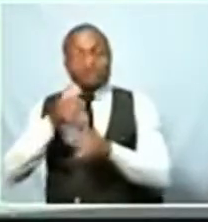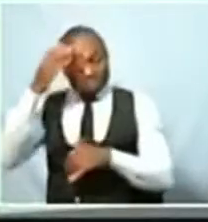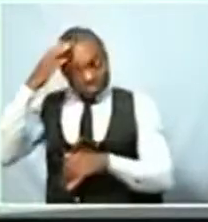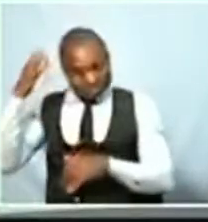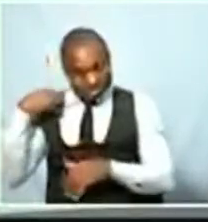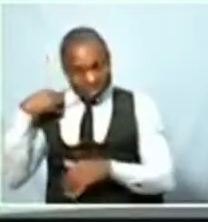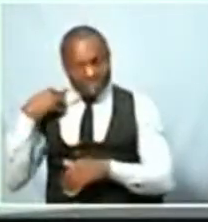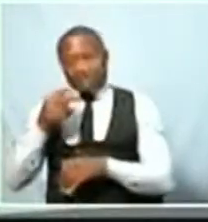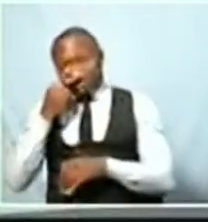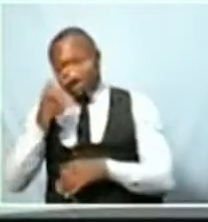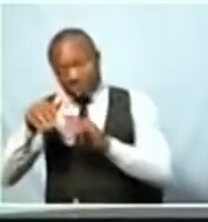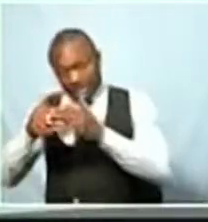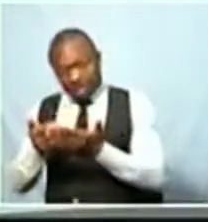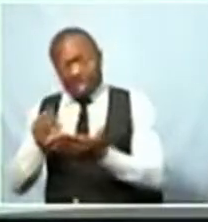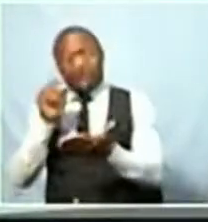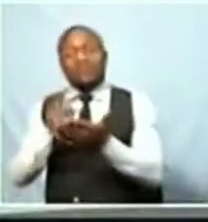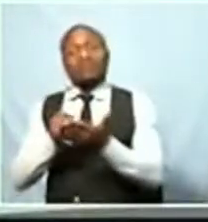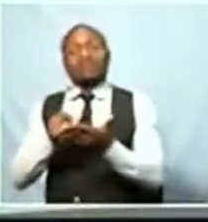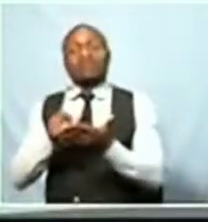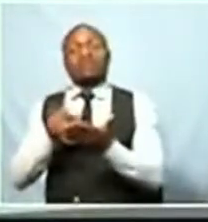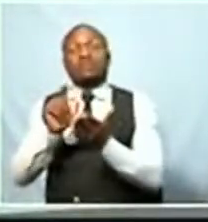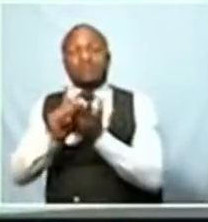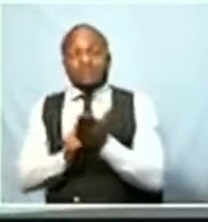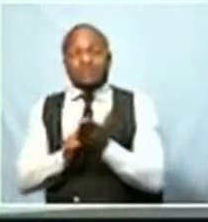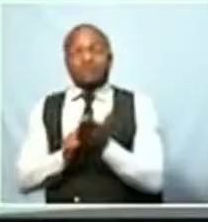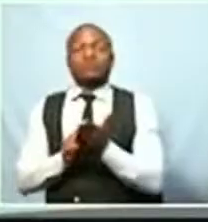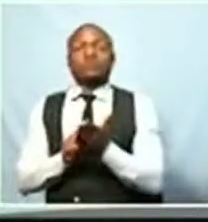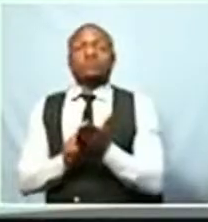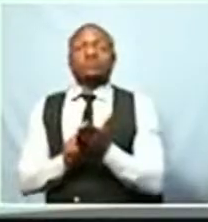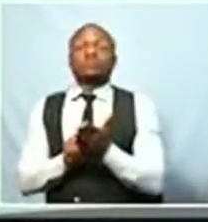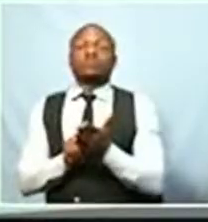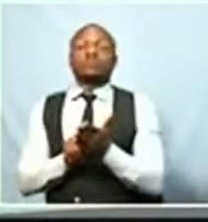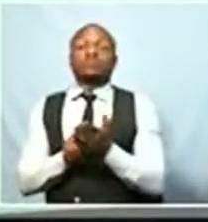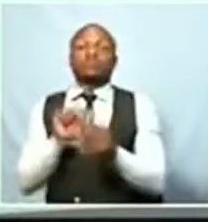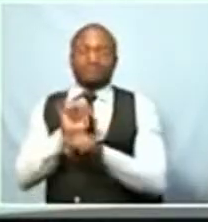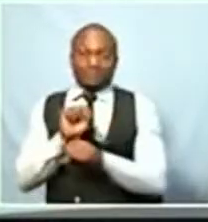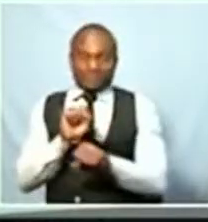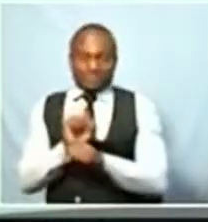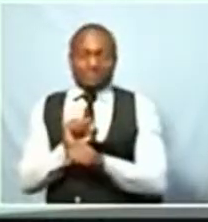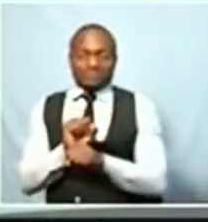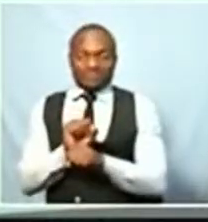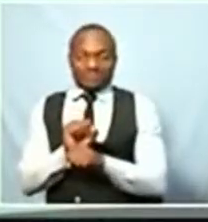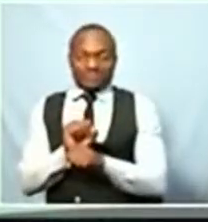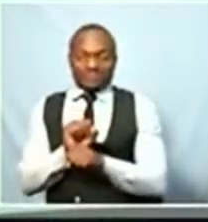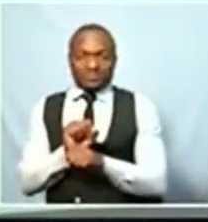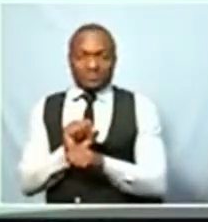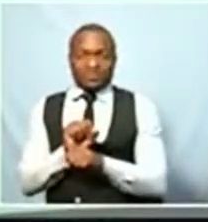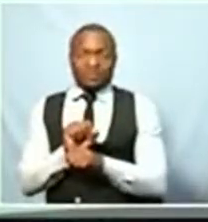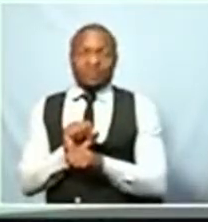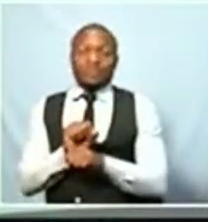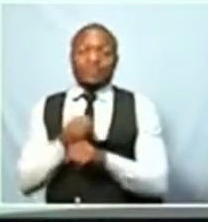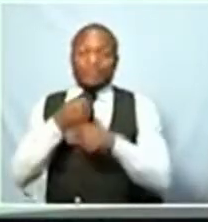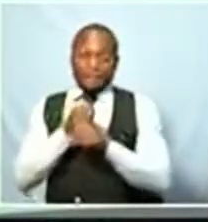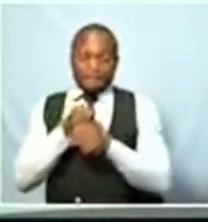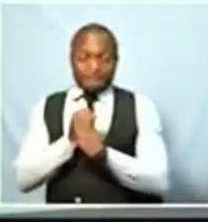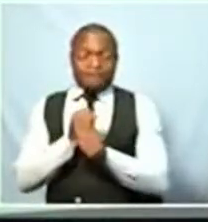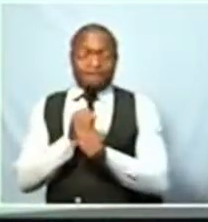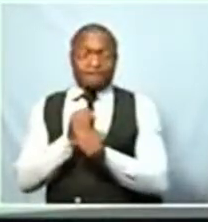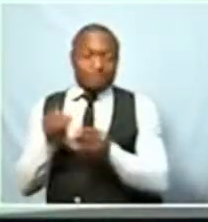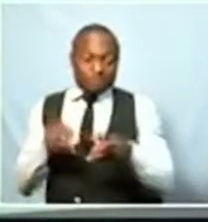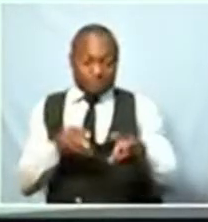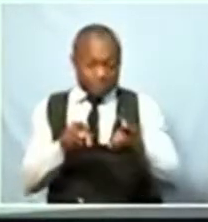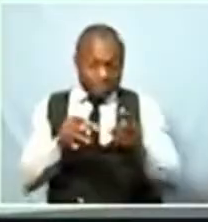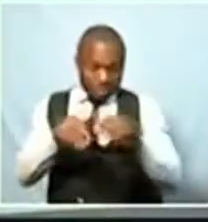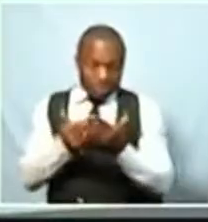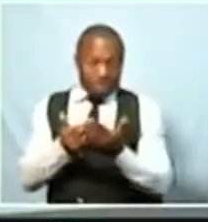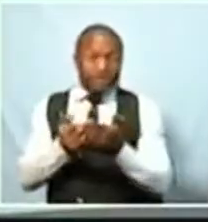is operated. So we should be able to do that before the end of this year, and then come up with modalities on how we are going